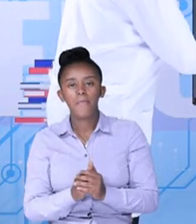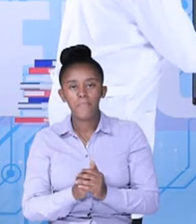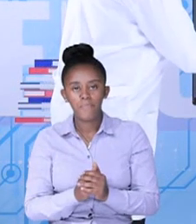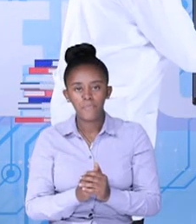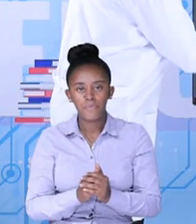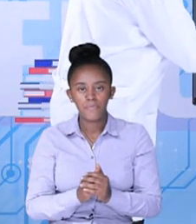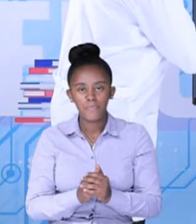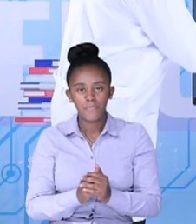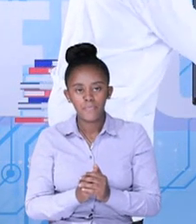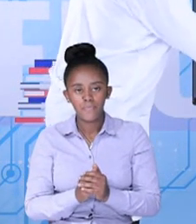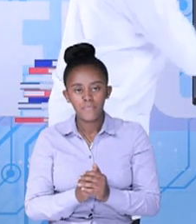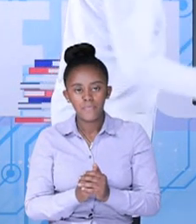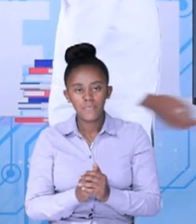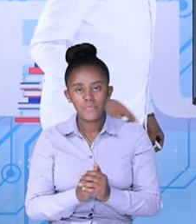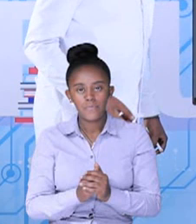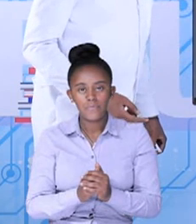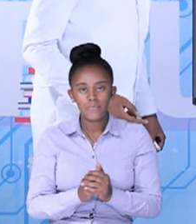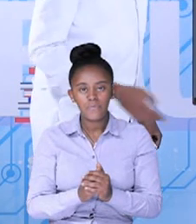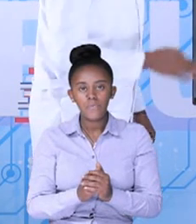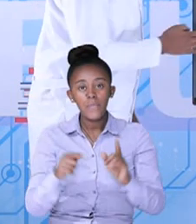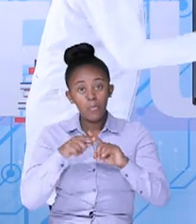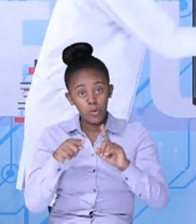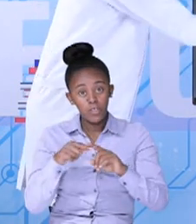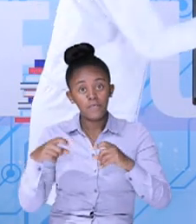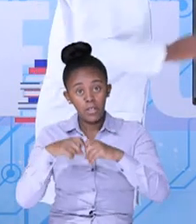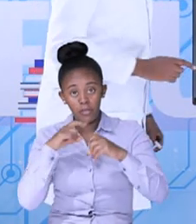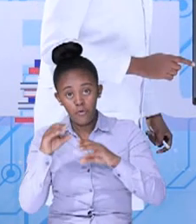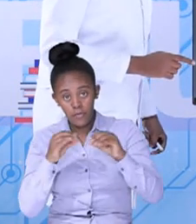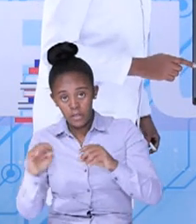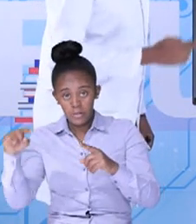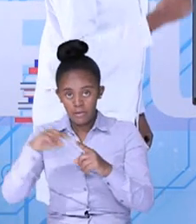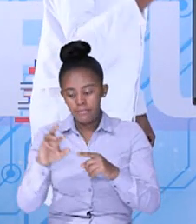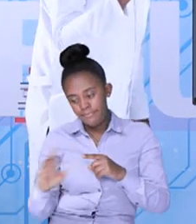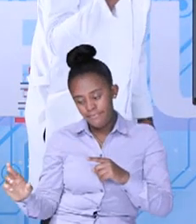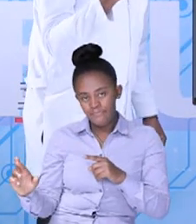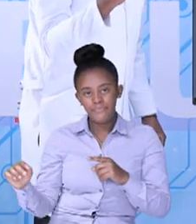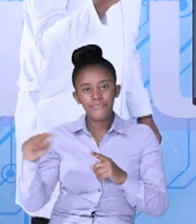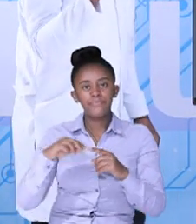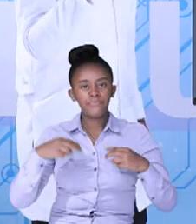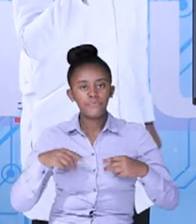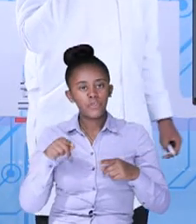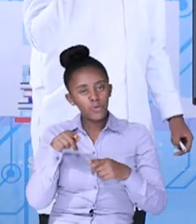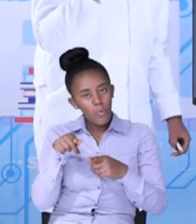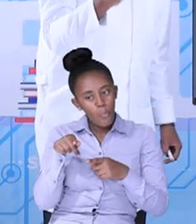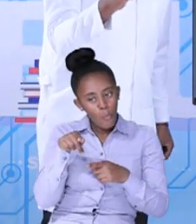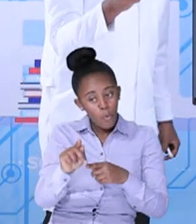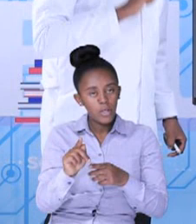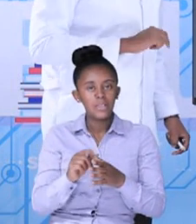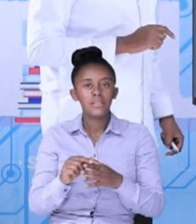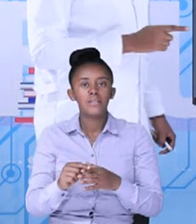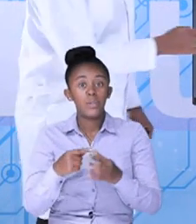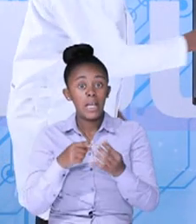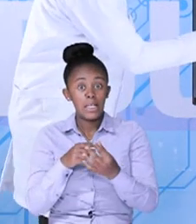So if a positive charge is moving again to the right, you have to point your